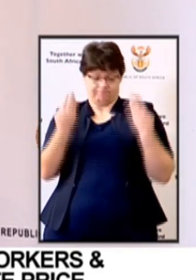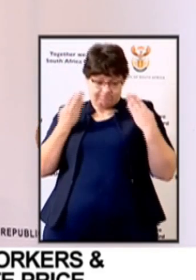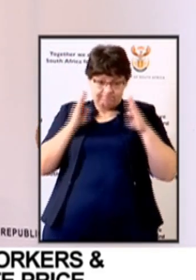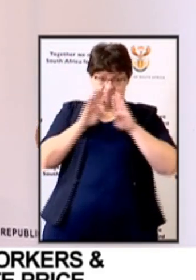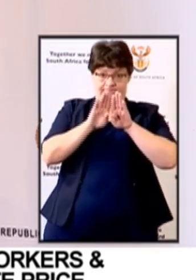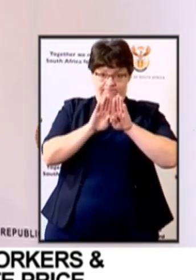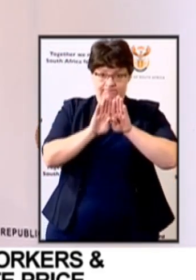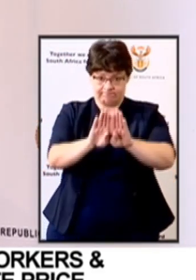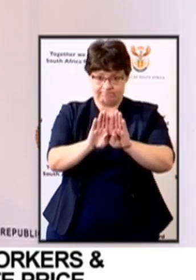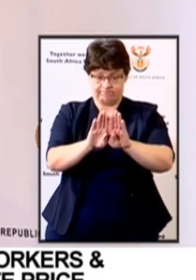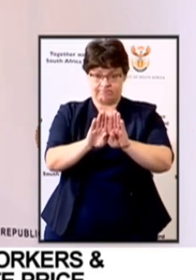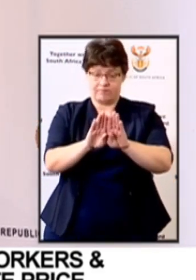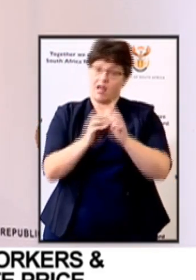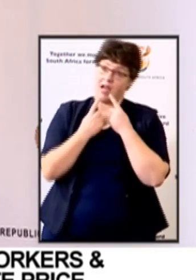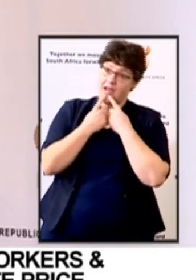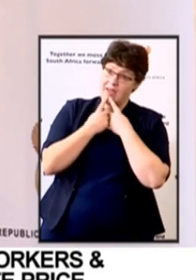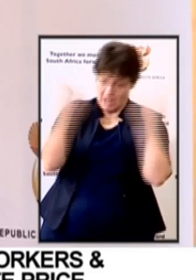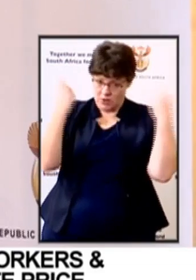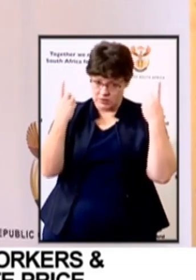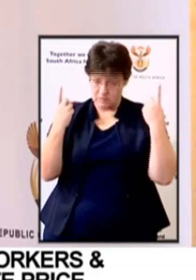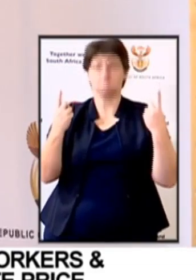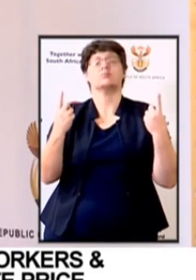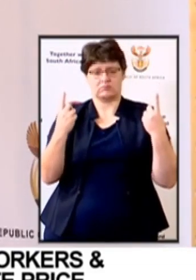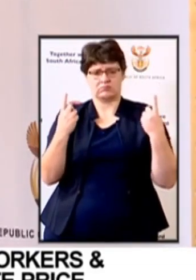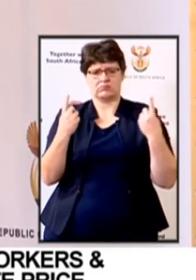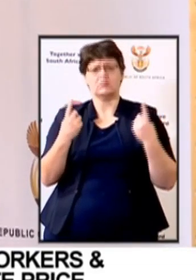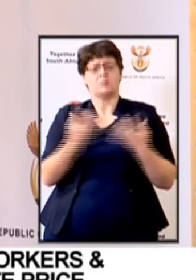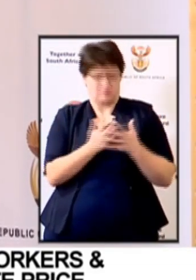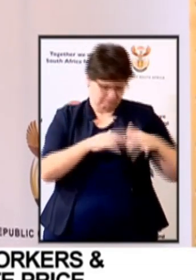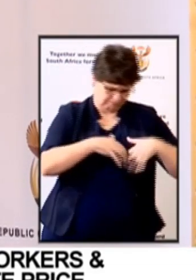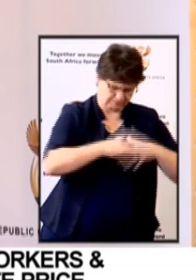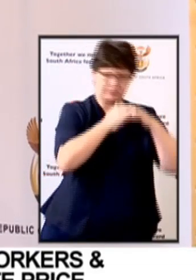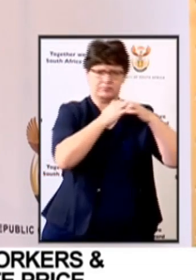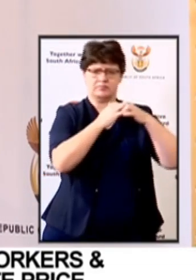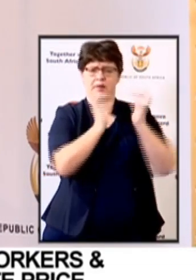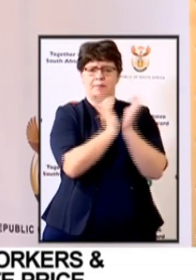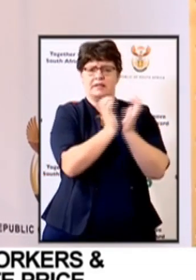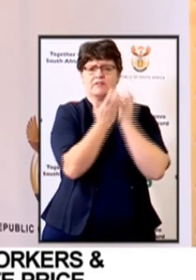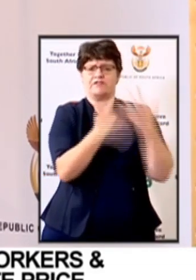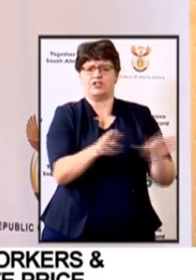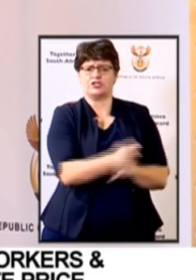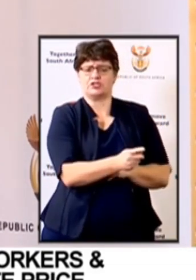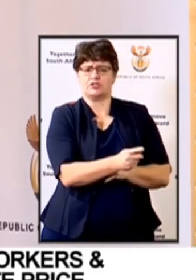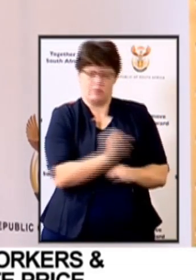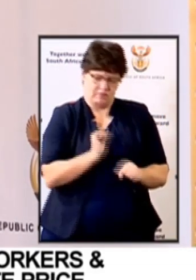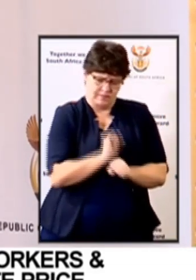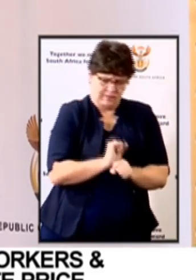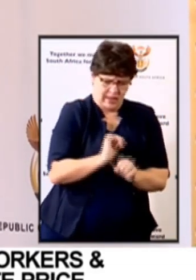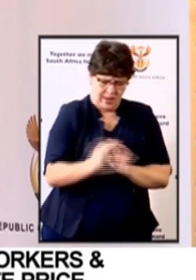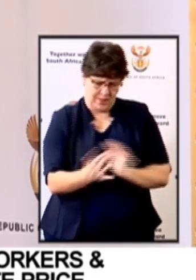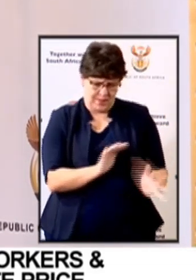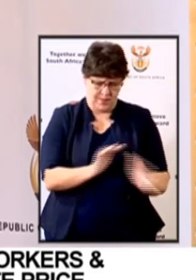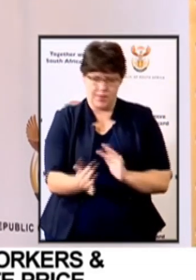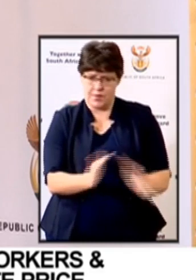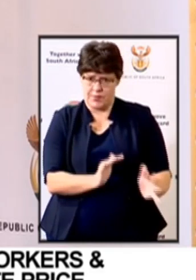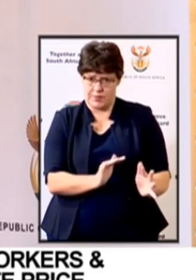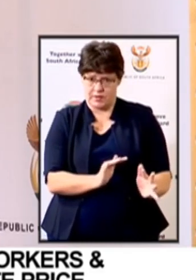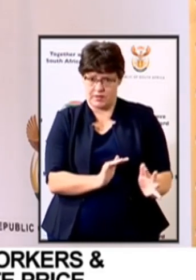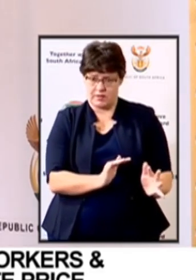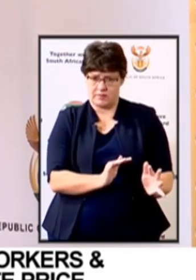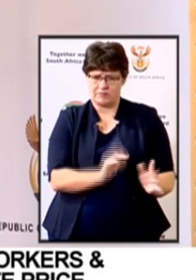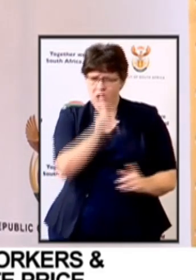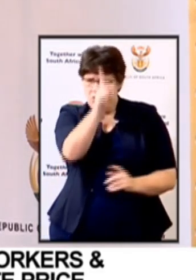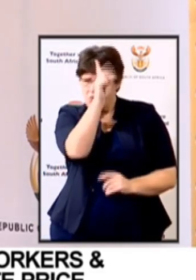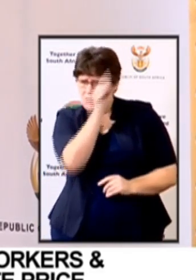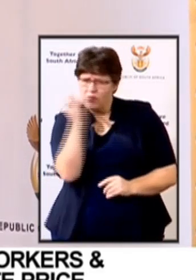lockdown was announced. We immediately set about doing our work. You would